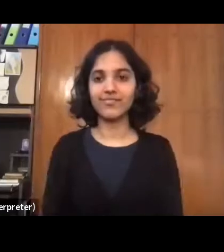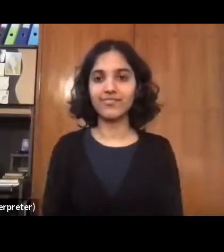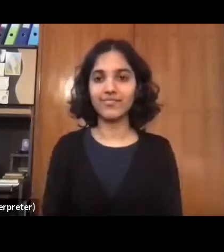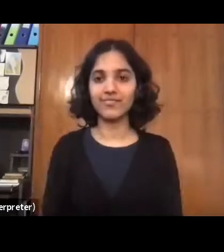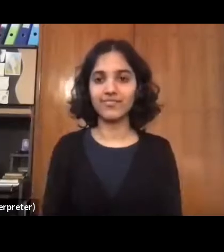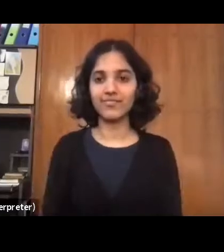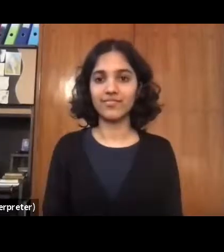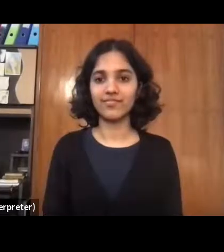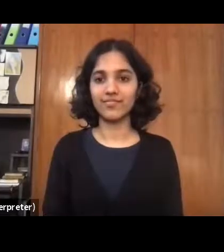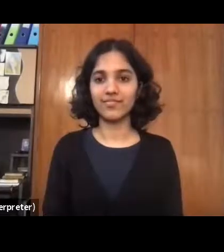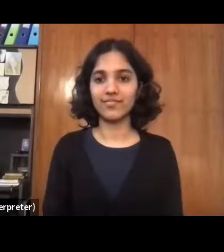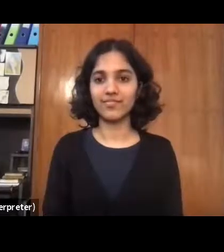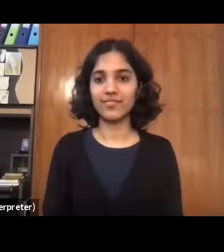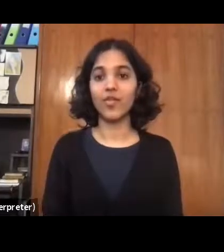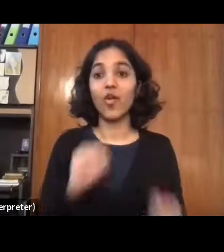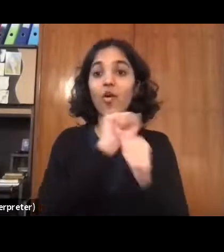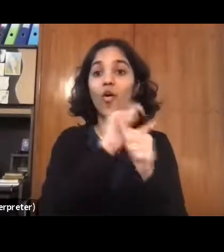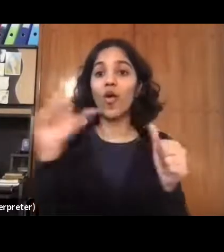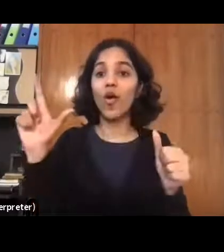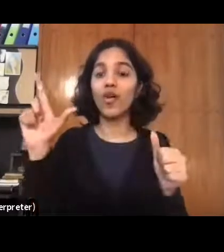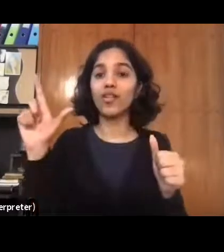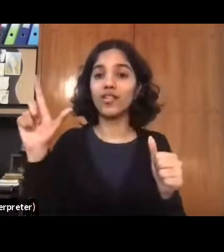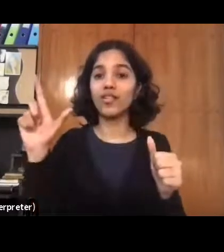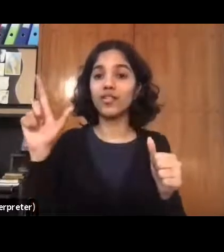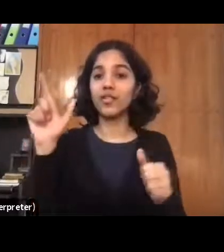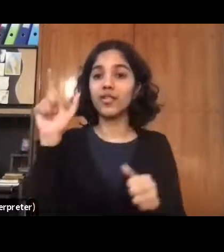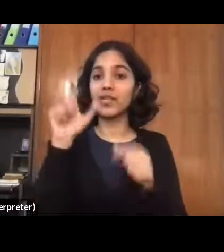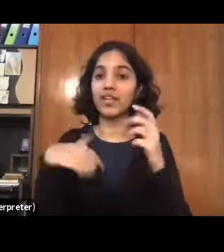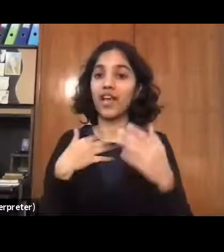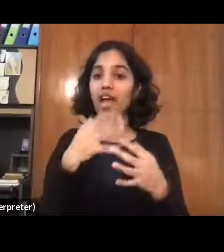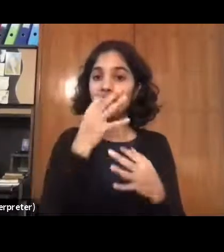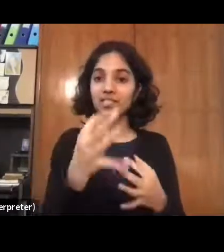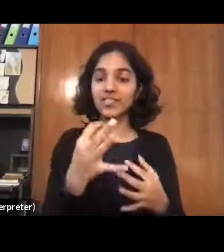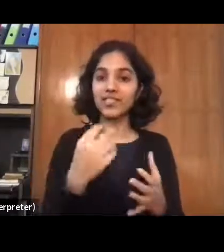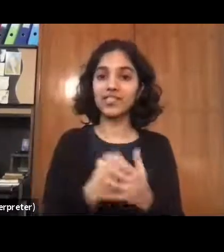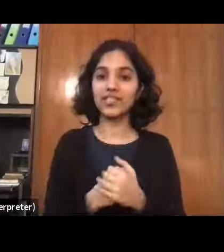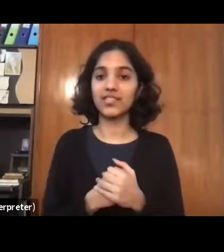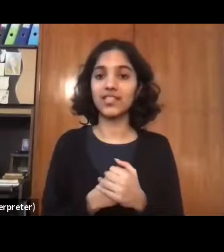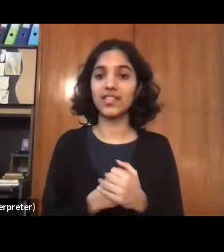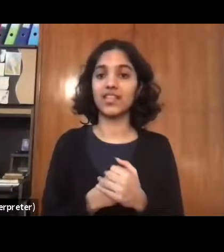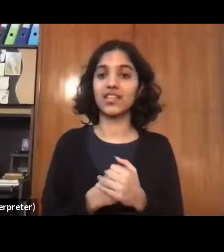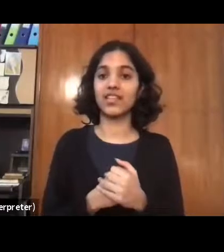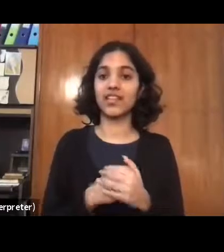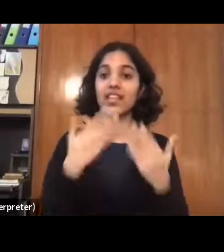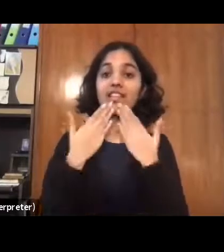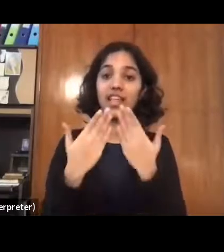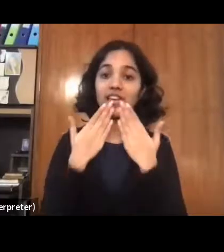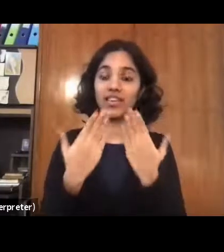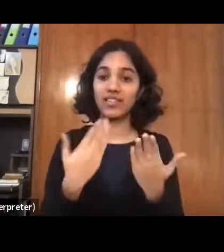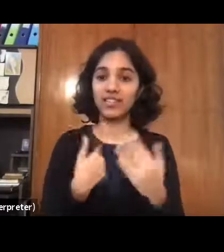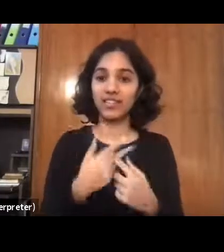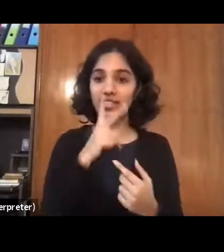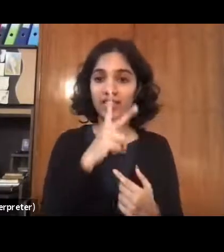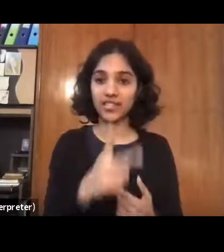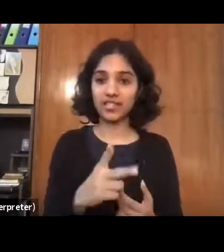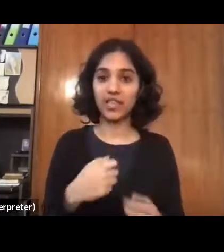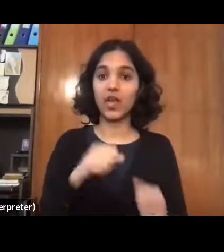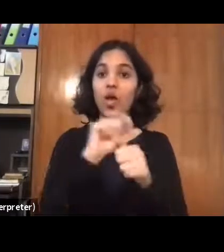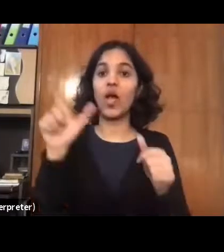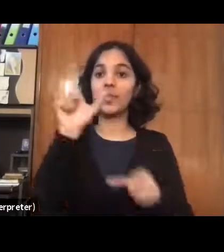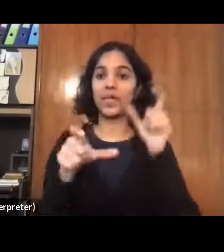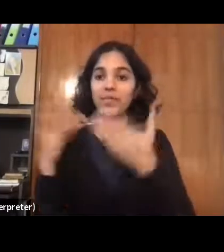to everyone. I would like to, at the outset, I would like to thank all the